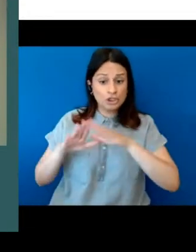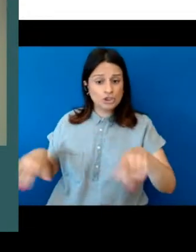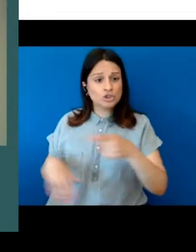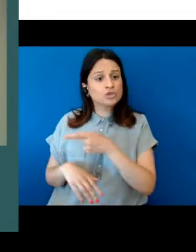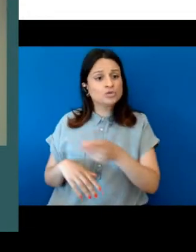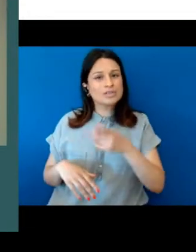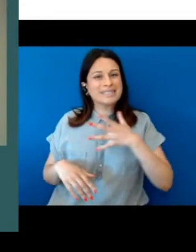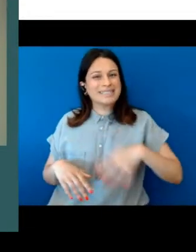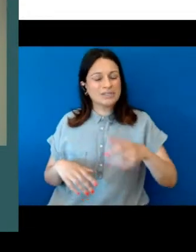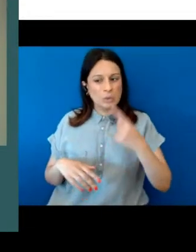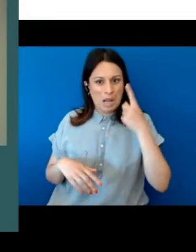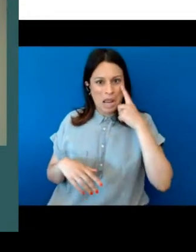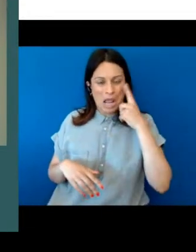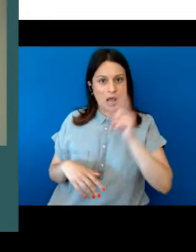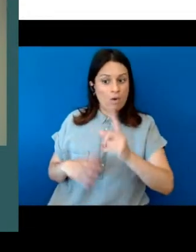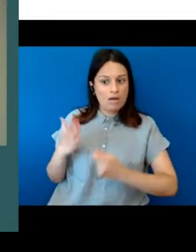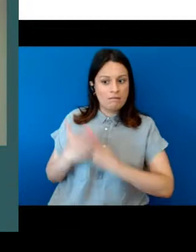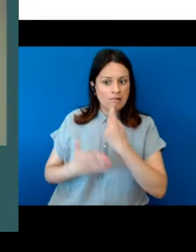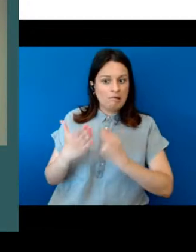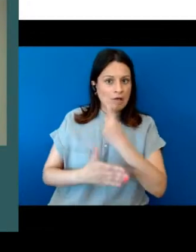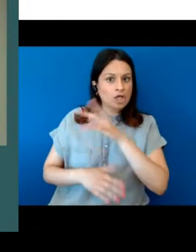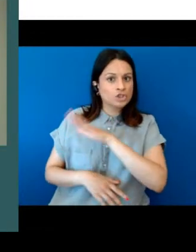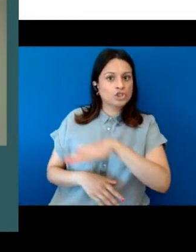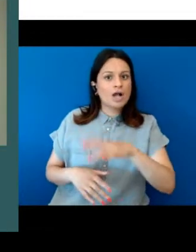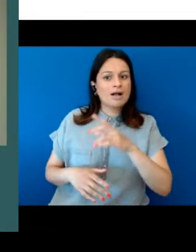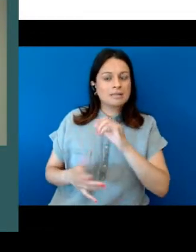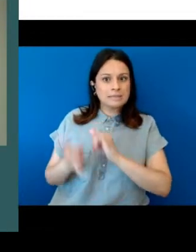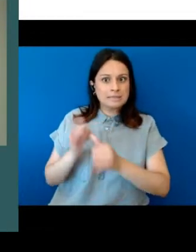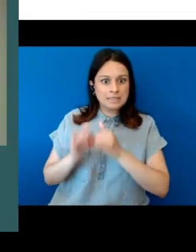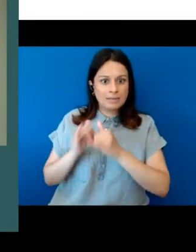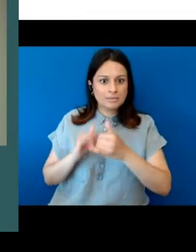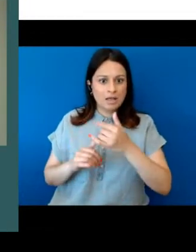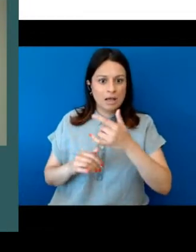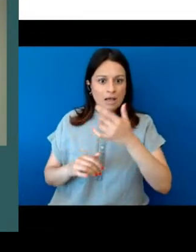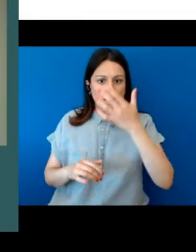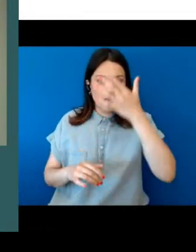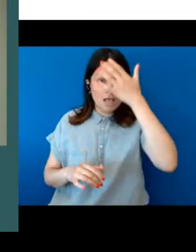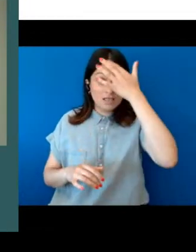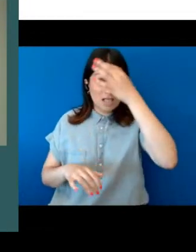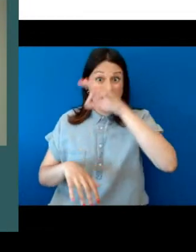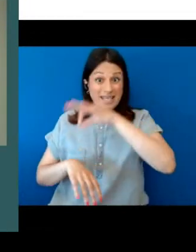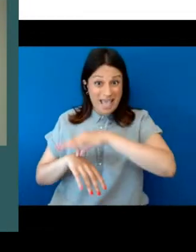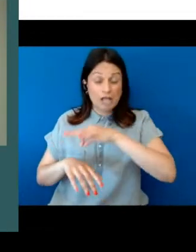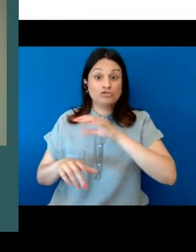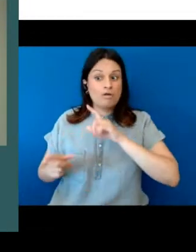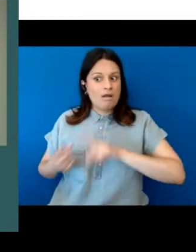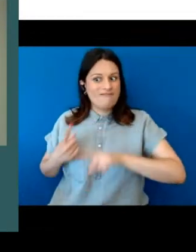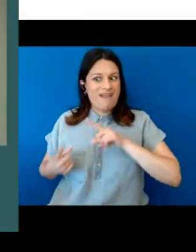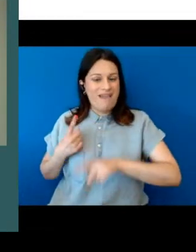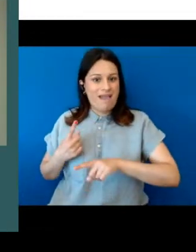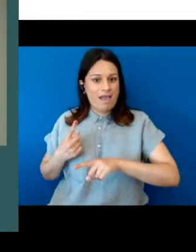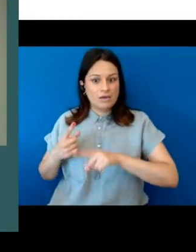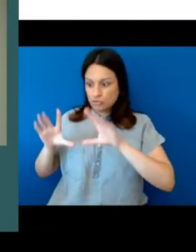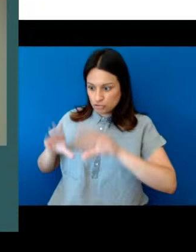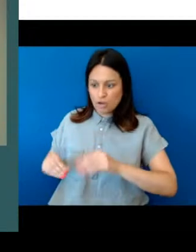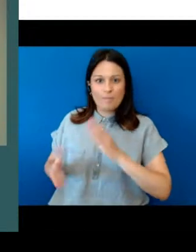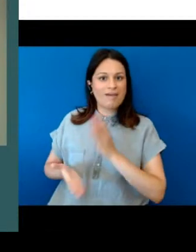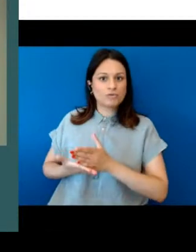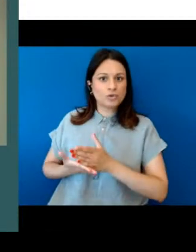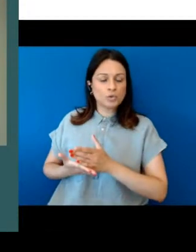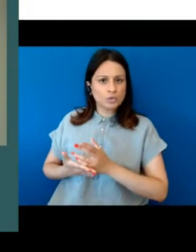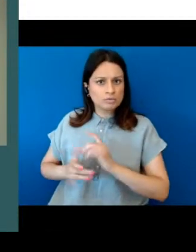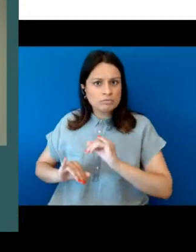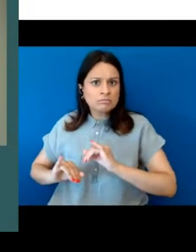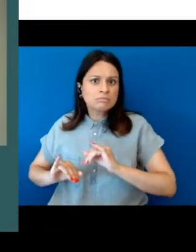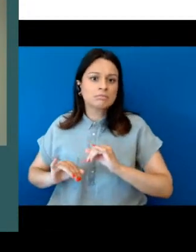out for the occasional child that can get psychiatric type side effects from them, and then they need to be stopped. But they're very